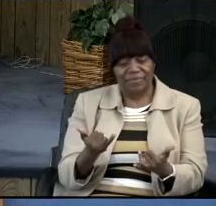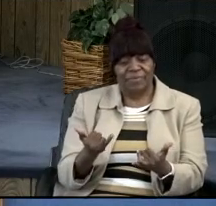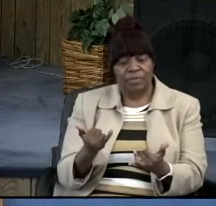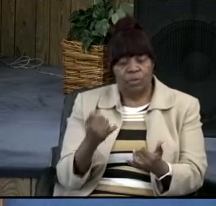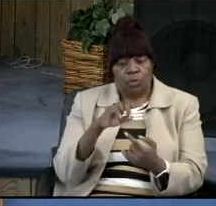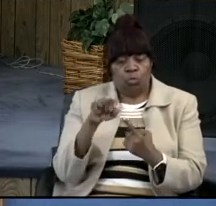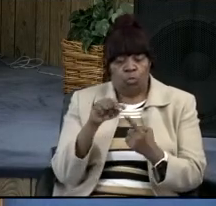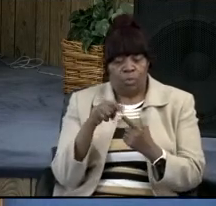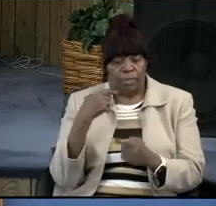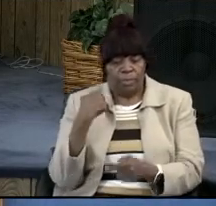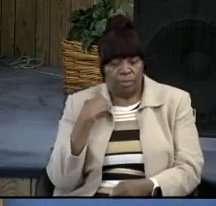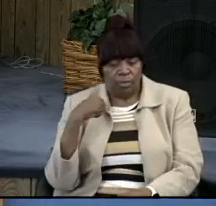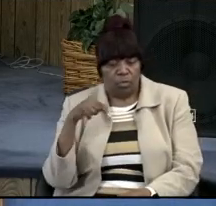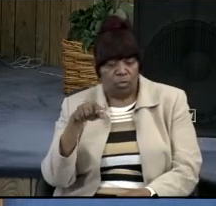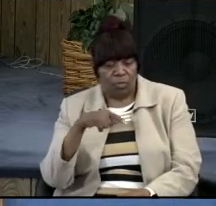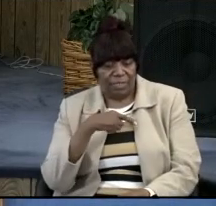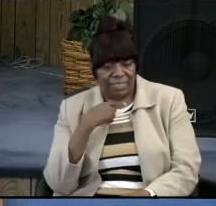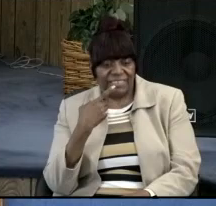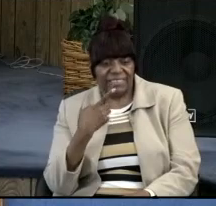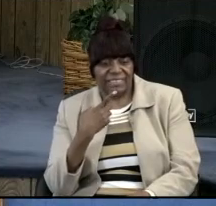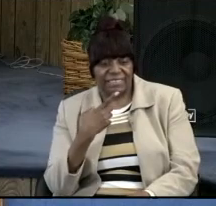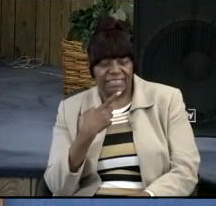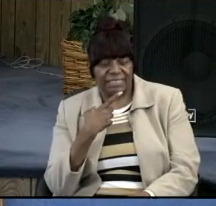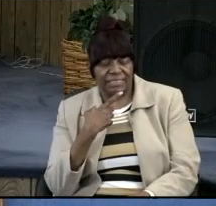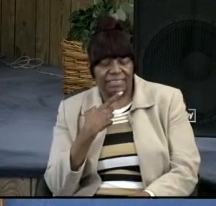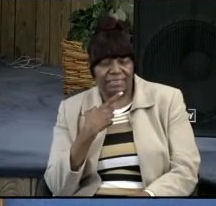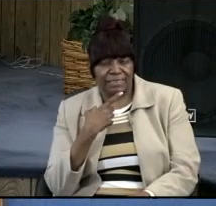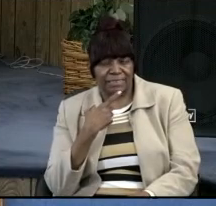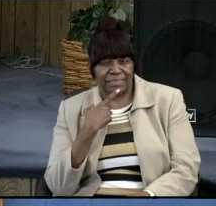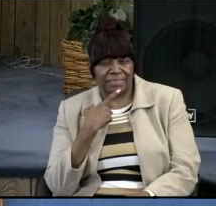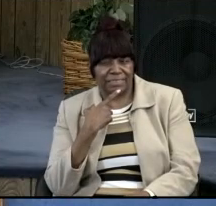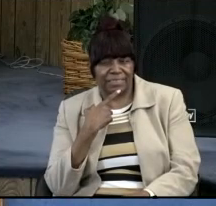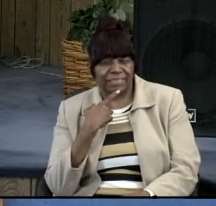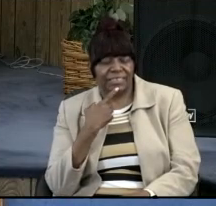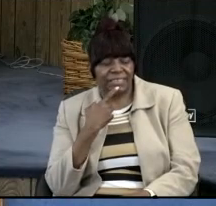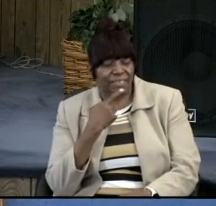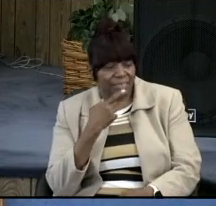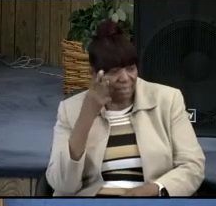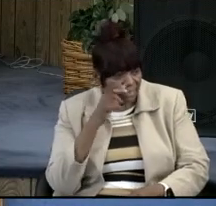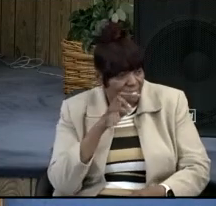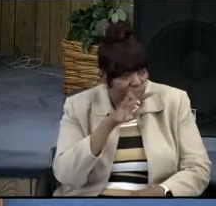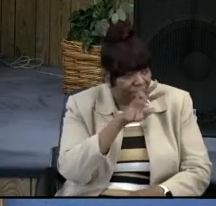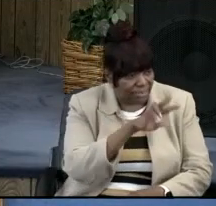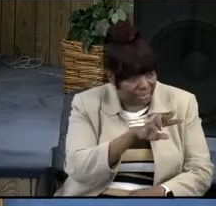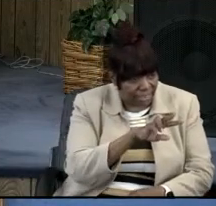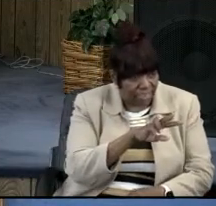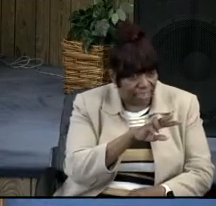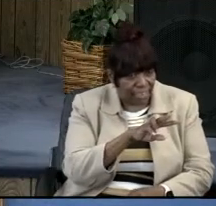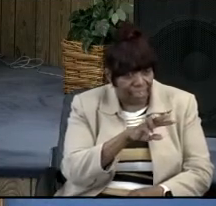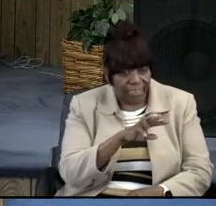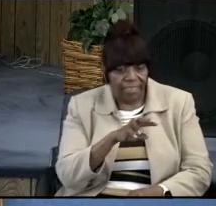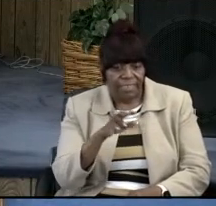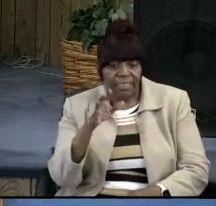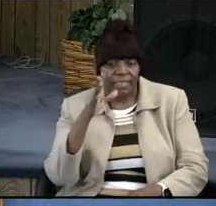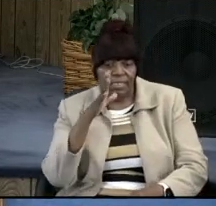that when we see the sissy switching up to the keyboard, somebody got to say